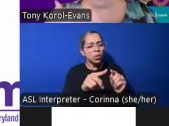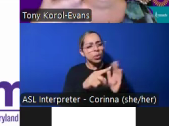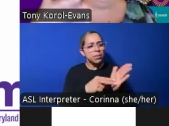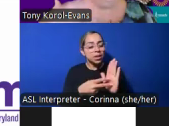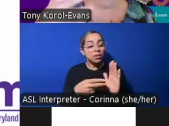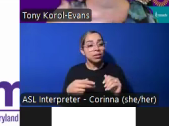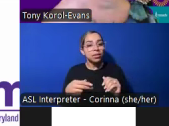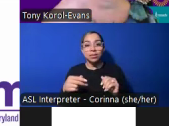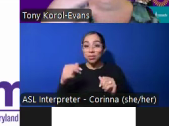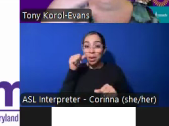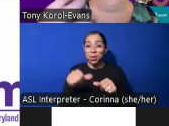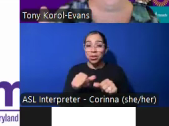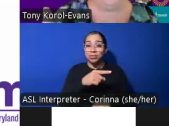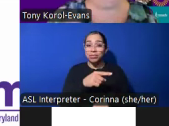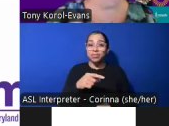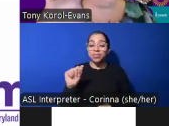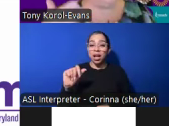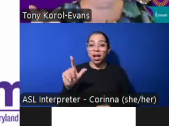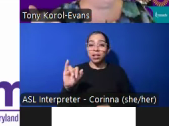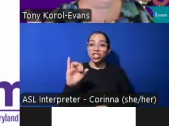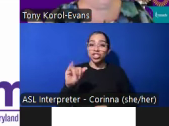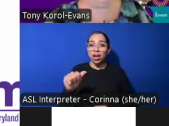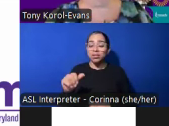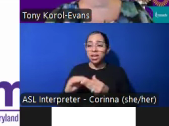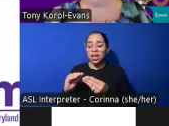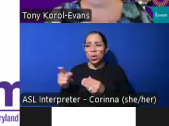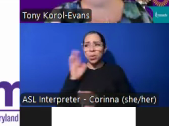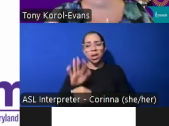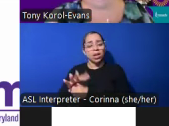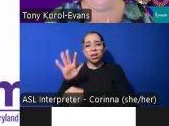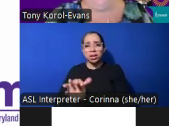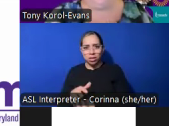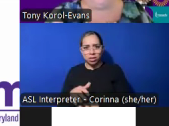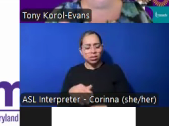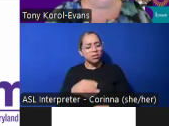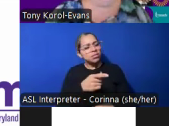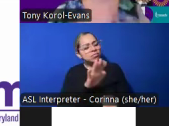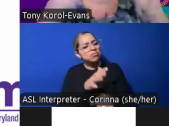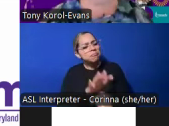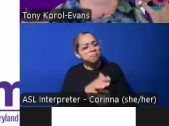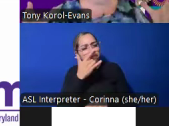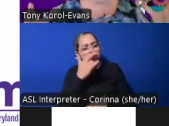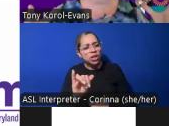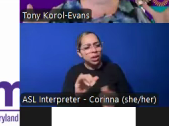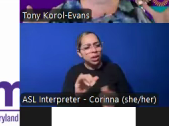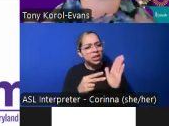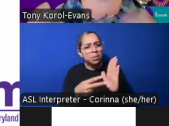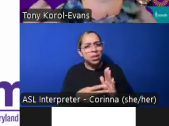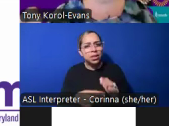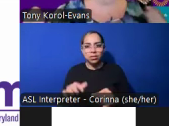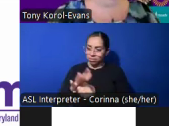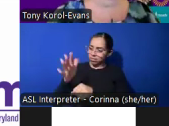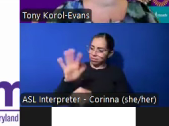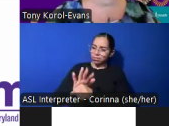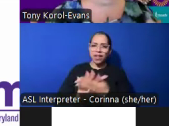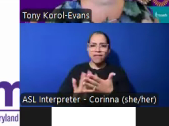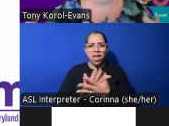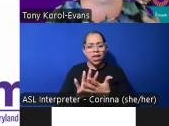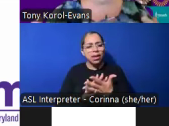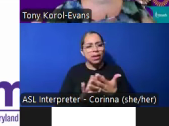really going to be out of control, or he's really going to lose control, right? What does that mean, right? That's really vague. Does lose